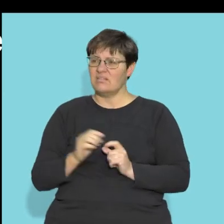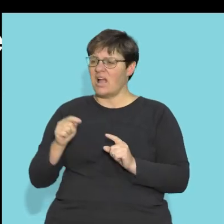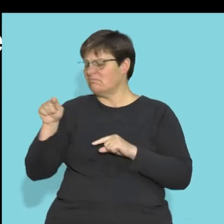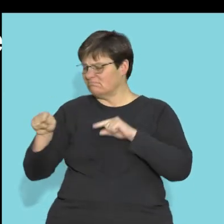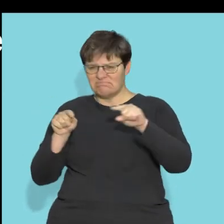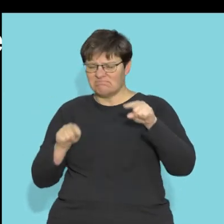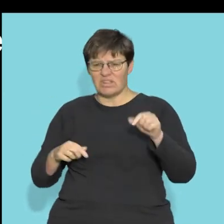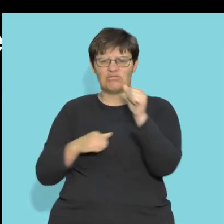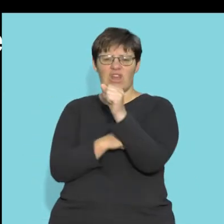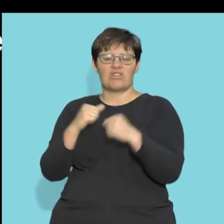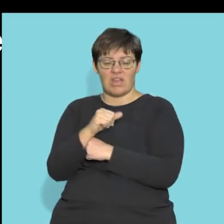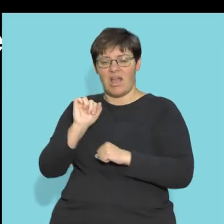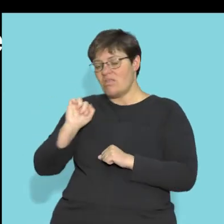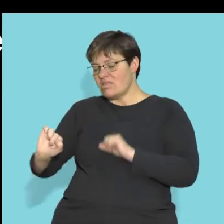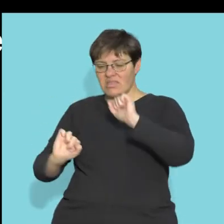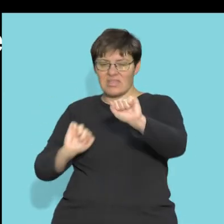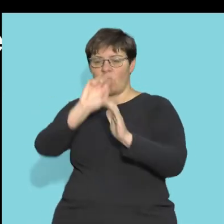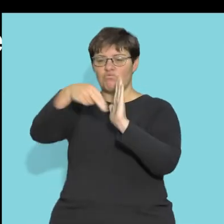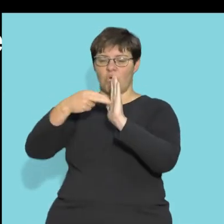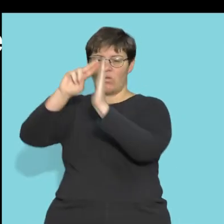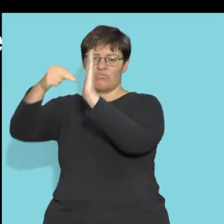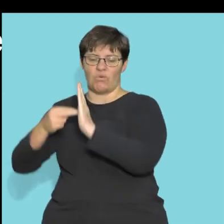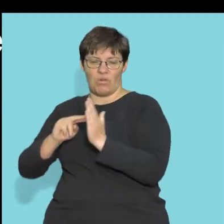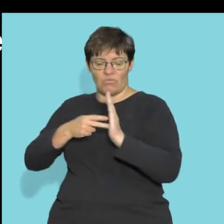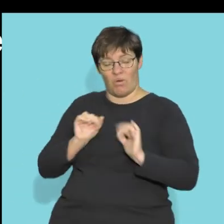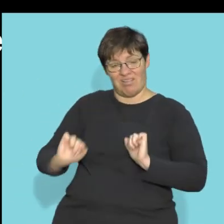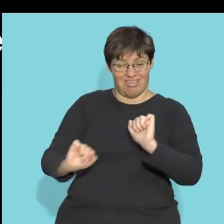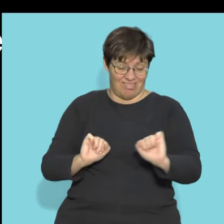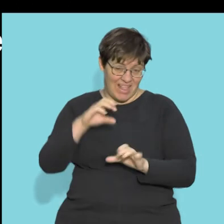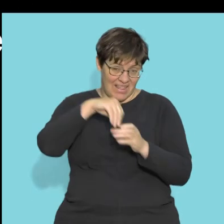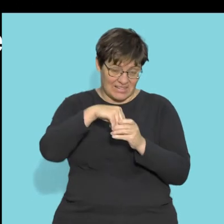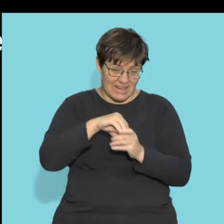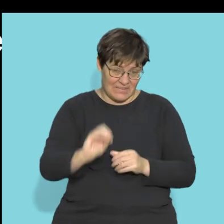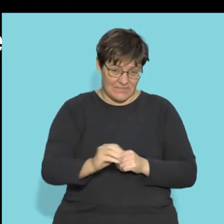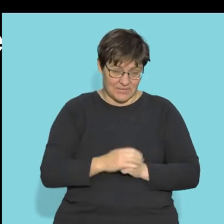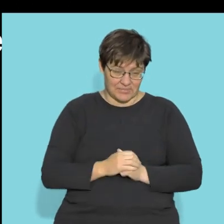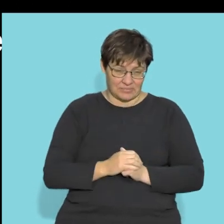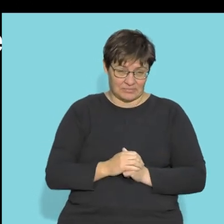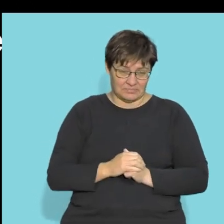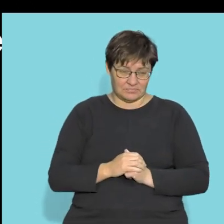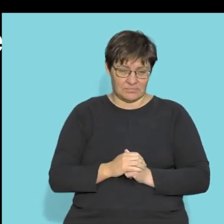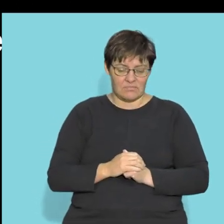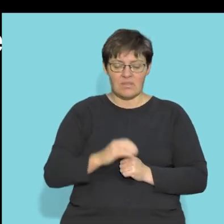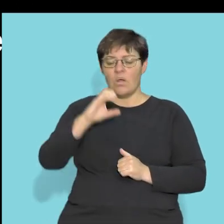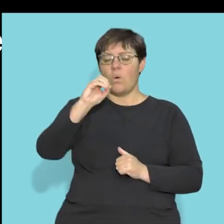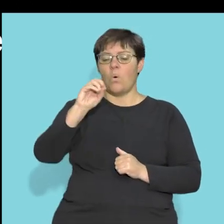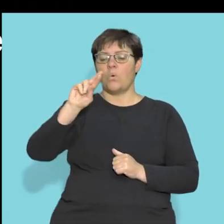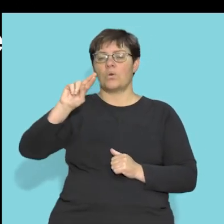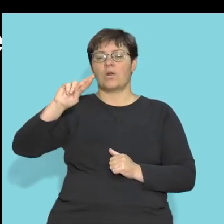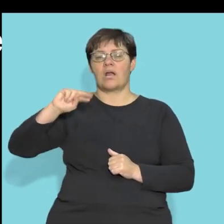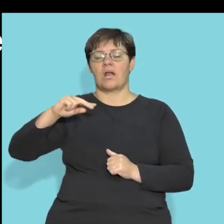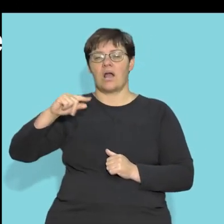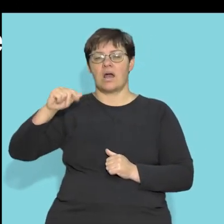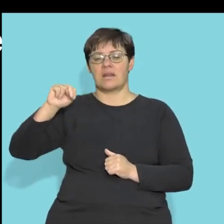to have a specific function within a cell. So what an organelle is that when we look